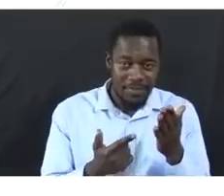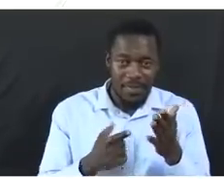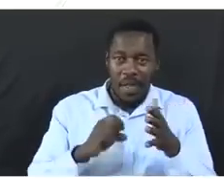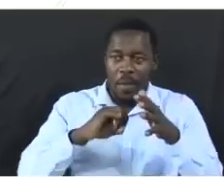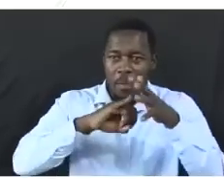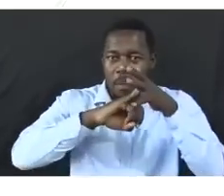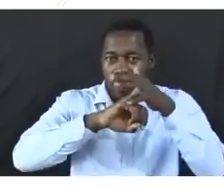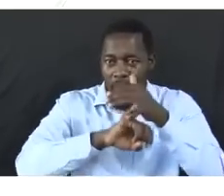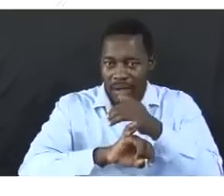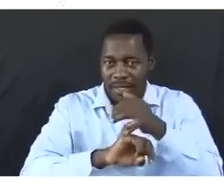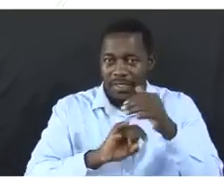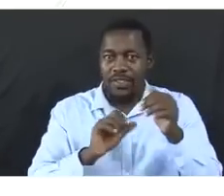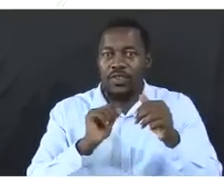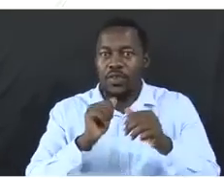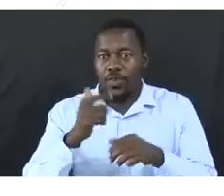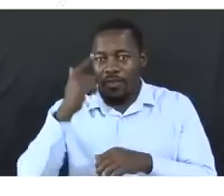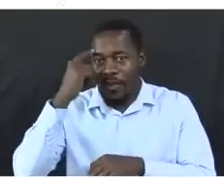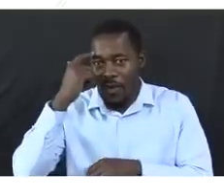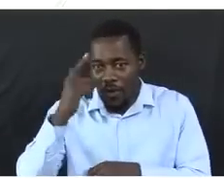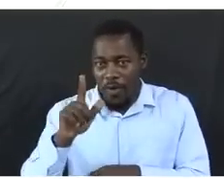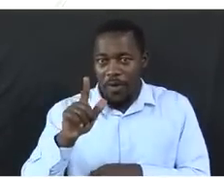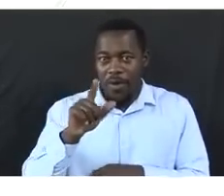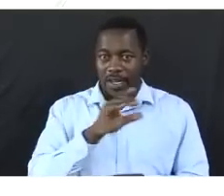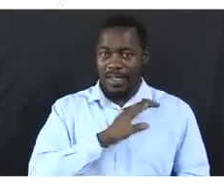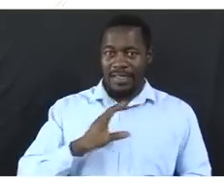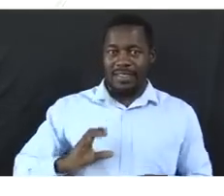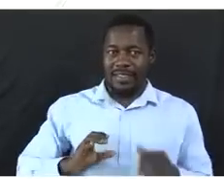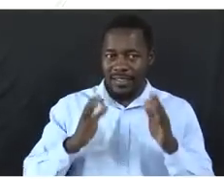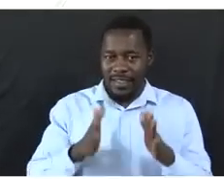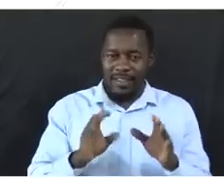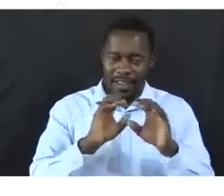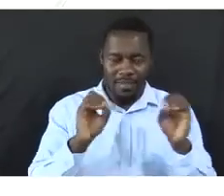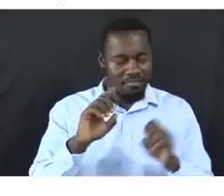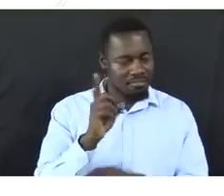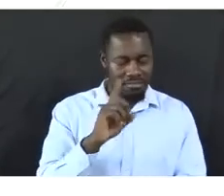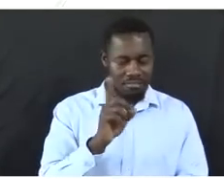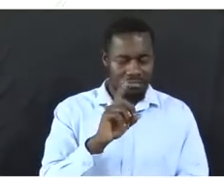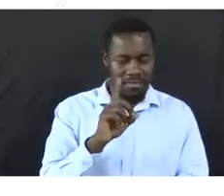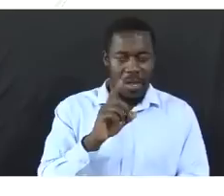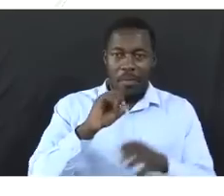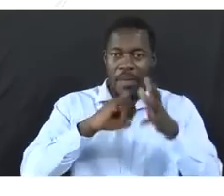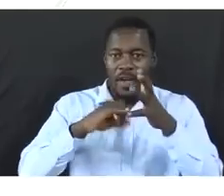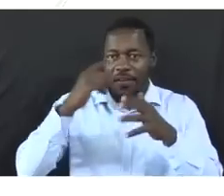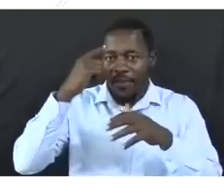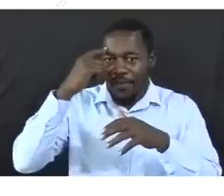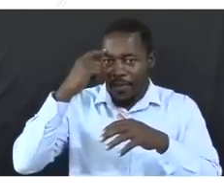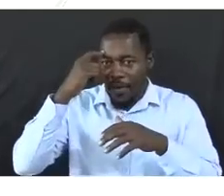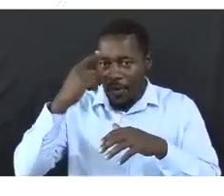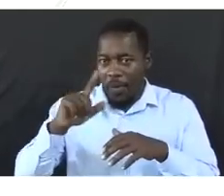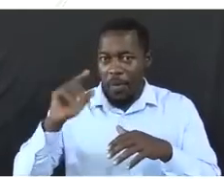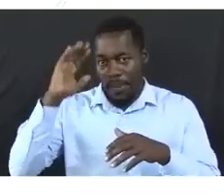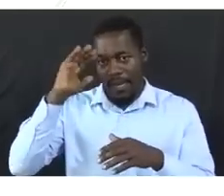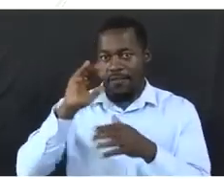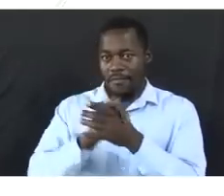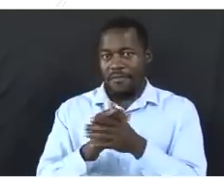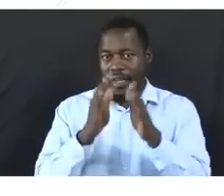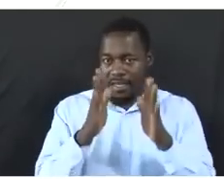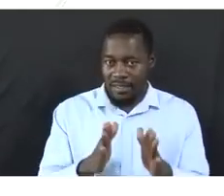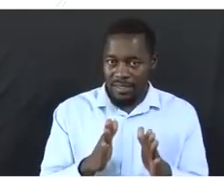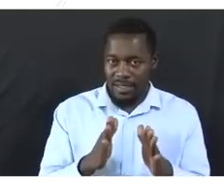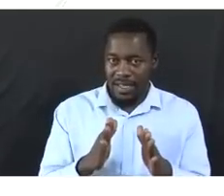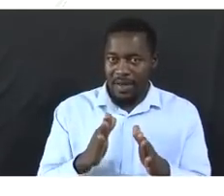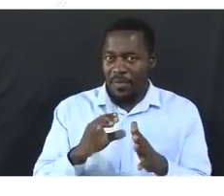marriage is not for non-Christians. It is not for non-believers. It is not